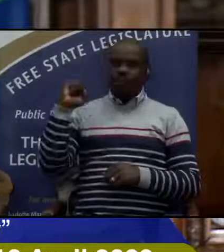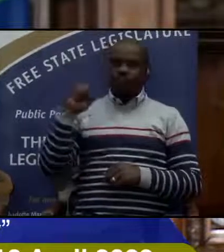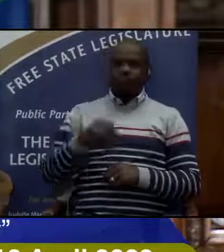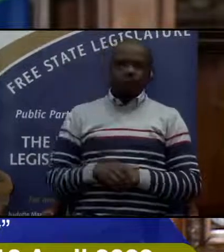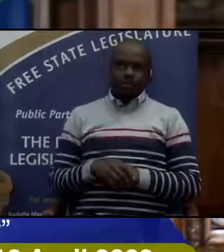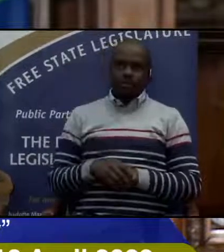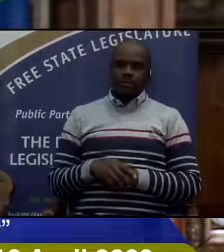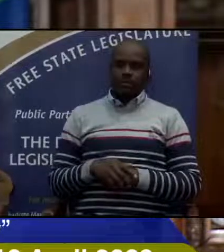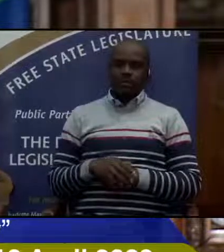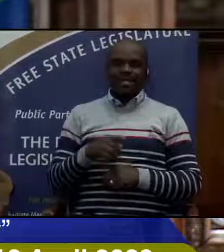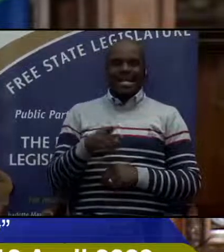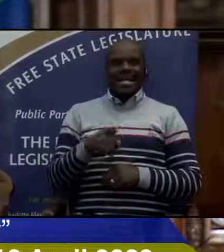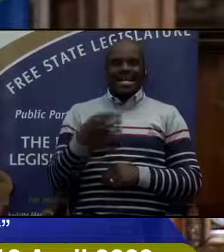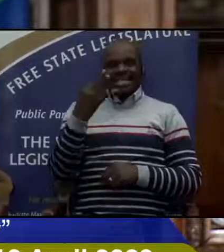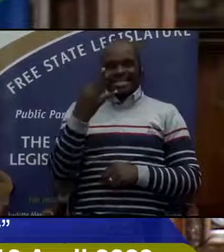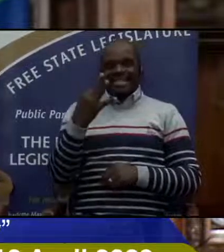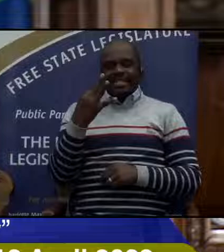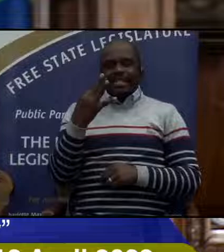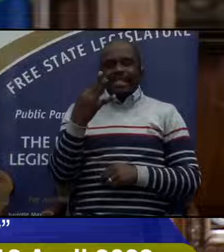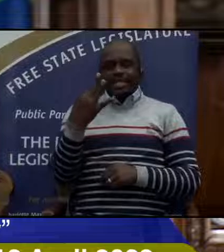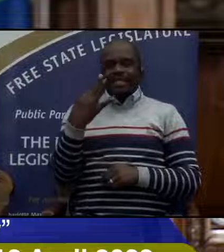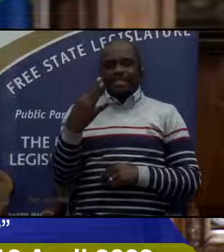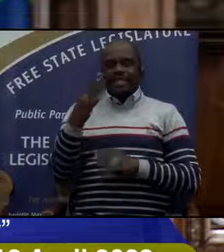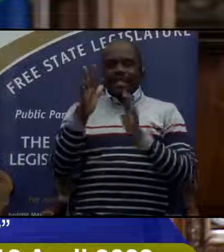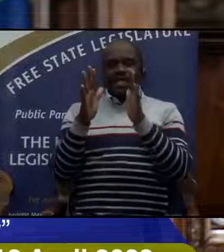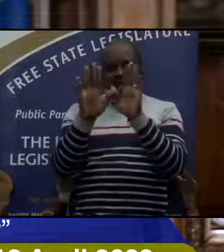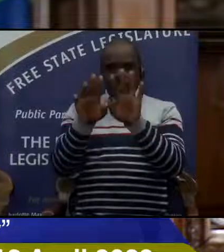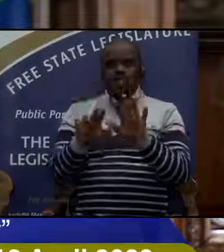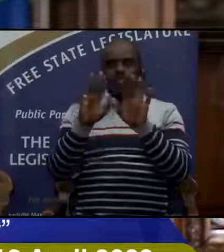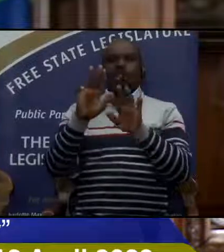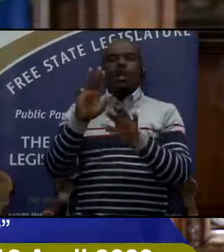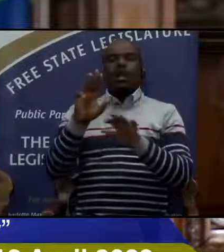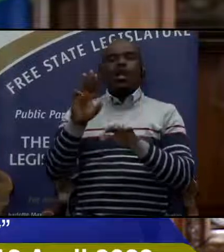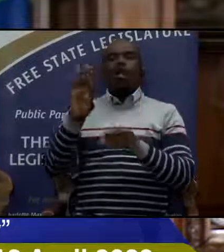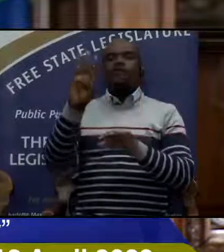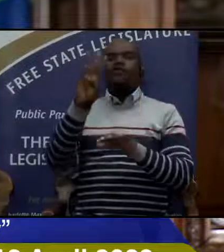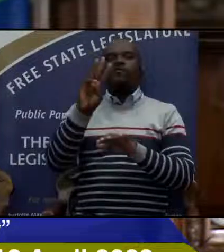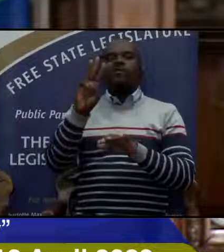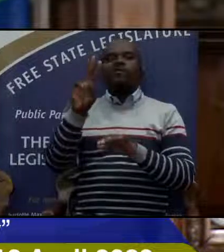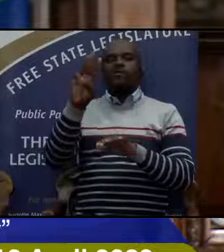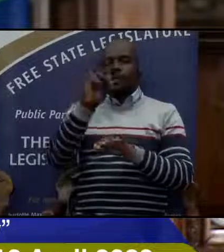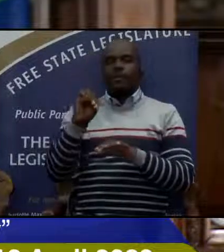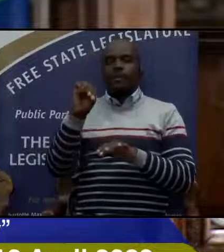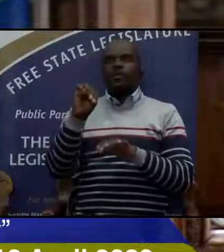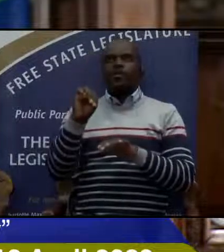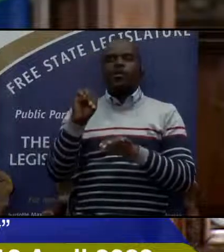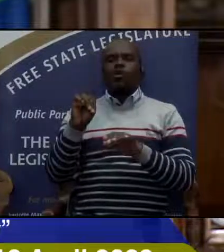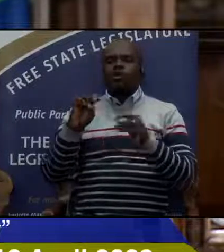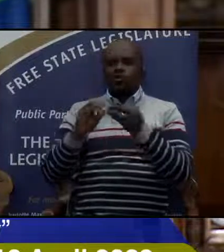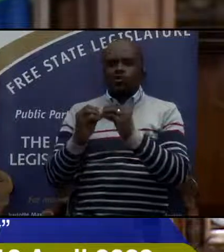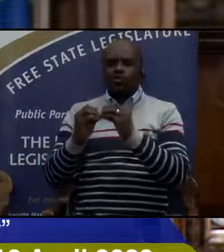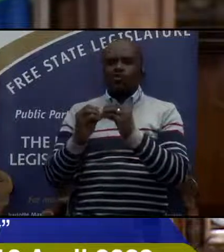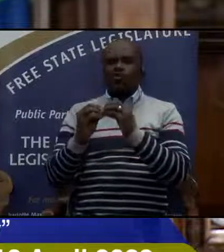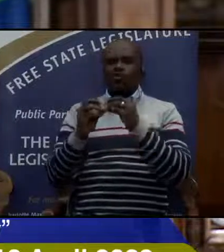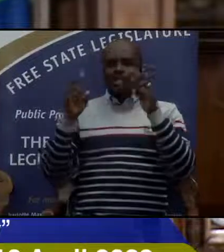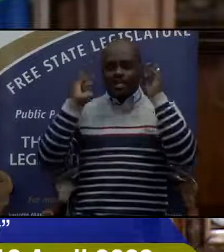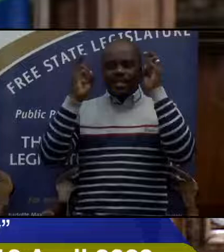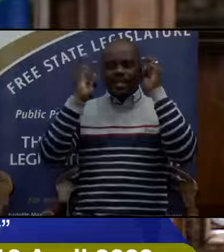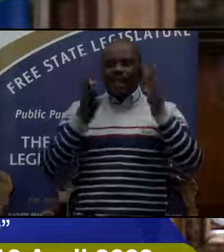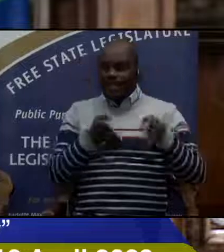312 million to rescue Abu Pass Line and the likes, while failing to